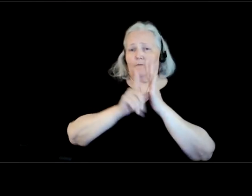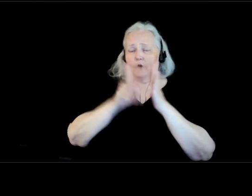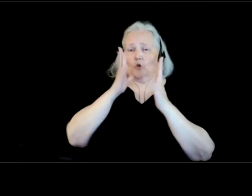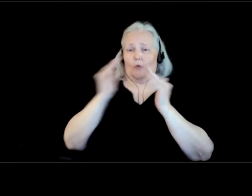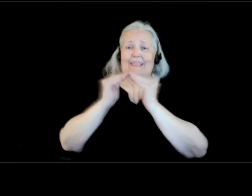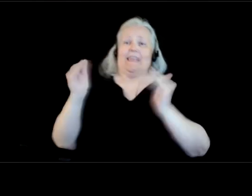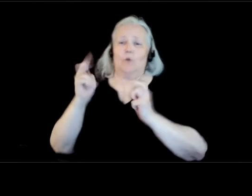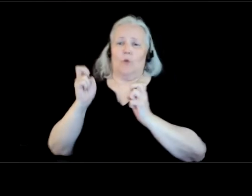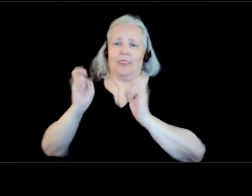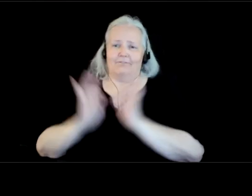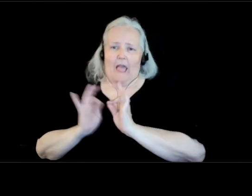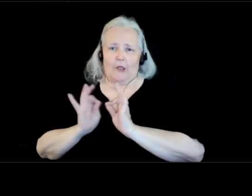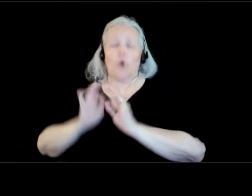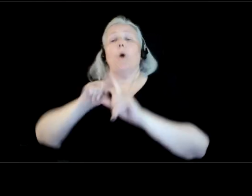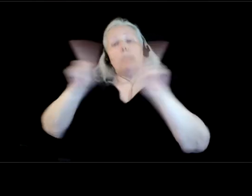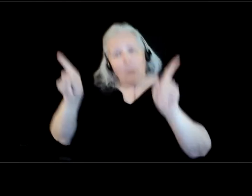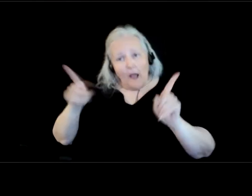articles, and